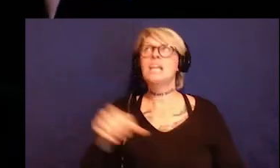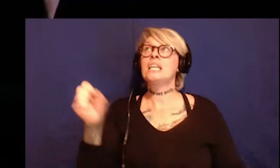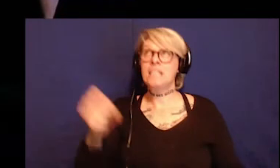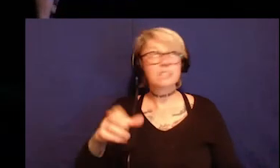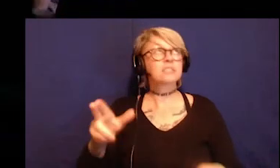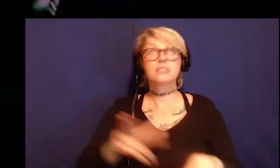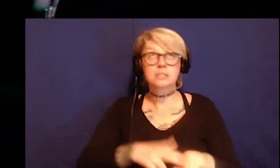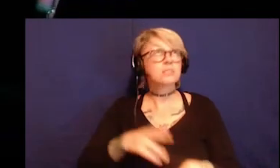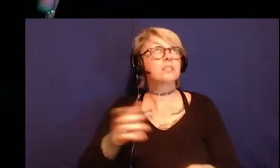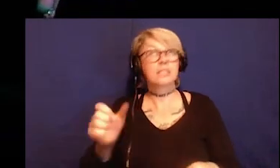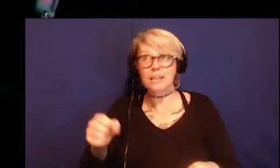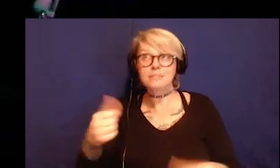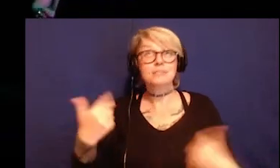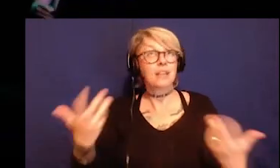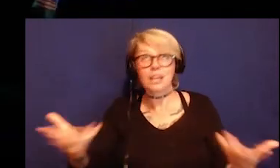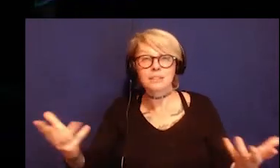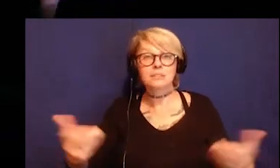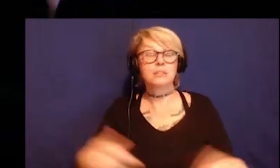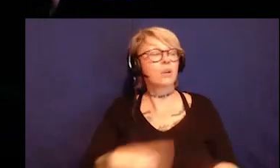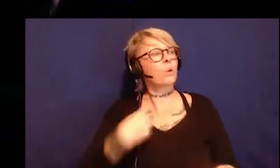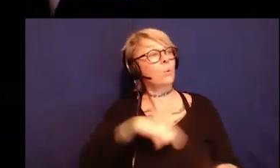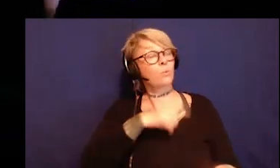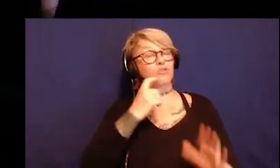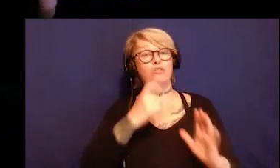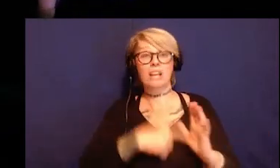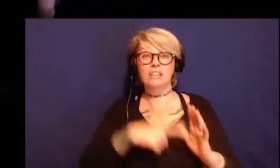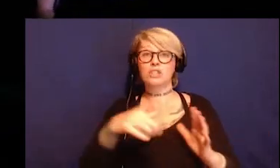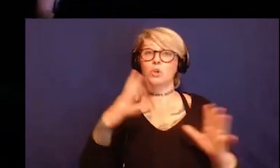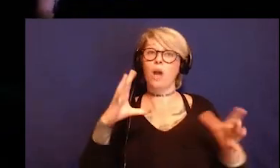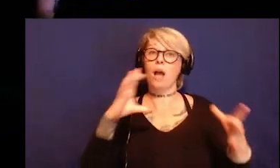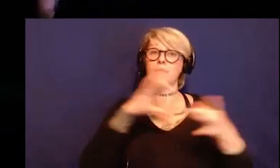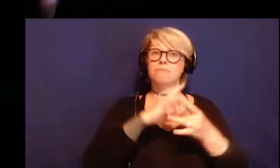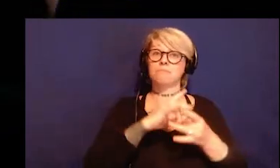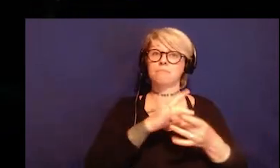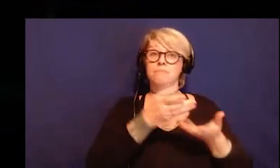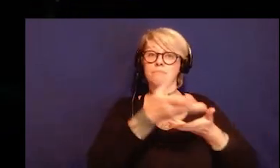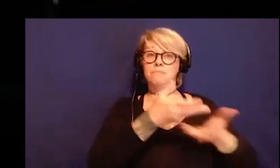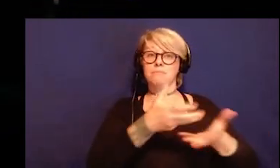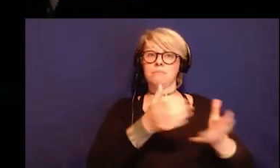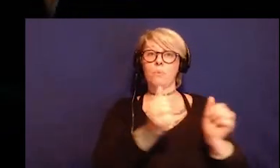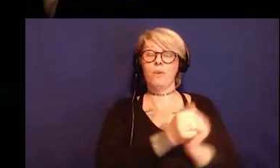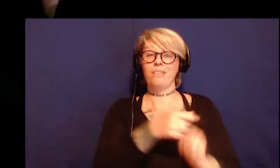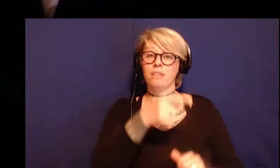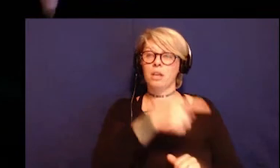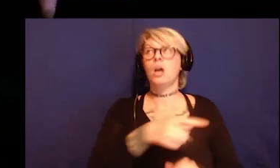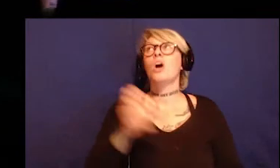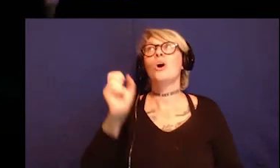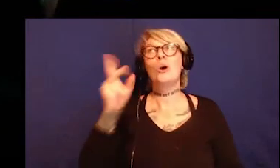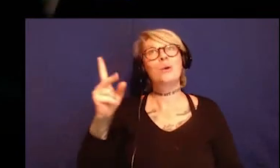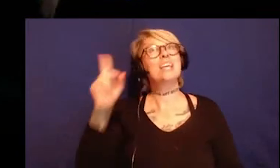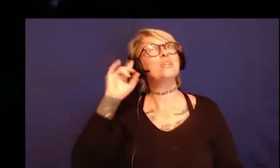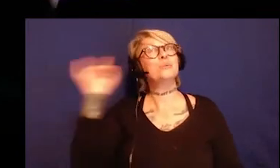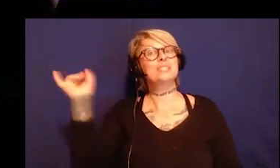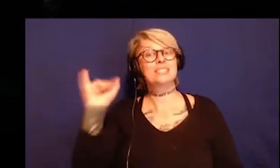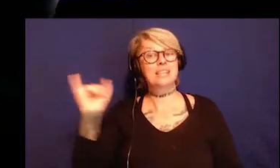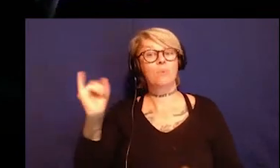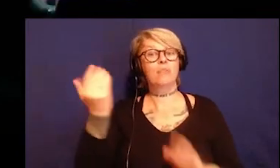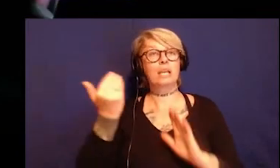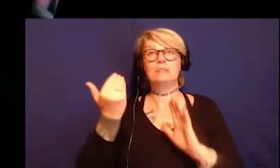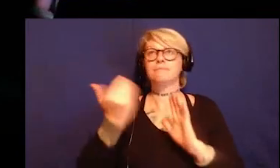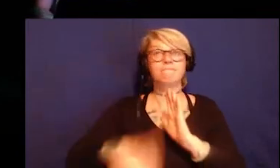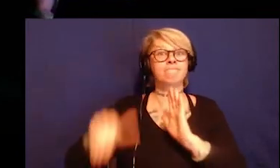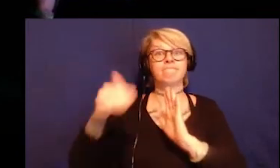and? We recognize that you've recently been in contact with Dalton-Lutale. Okay, you're starting to sound like a